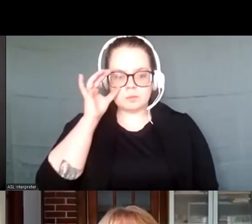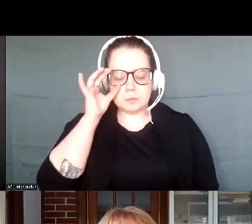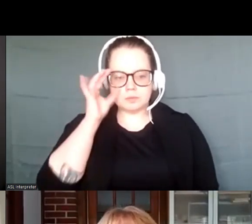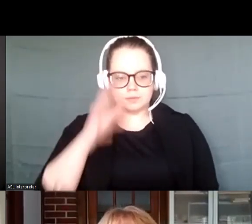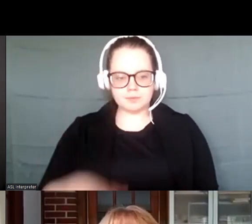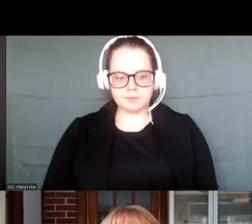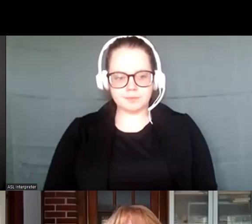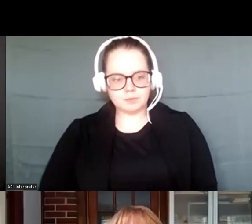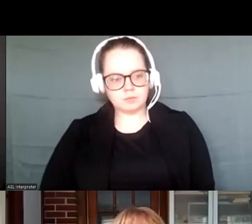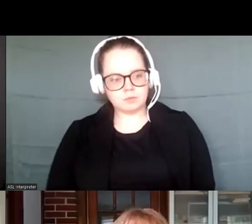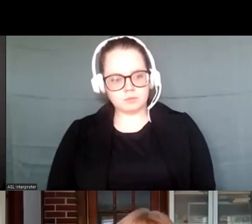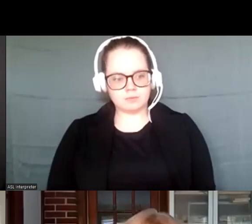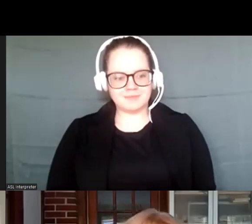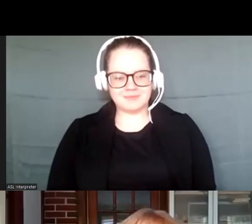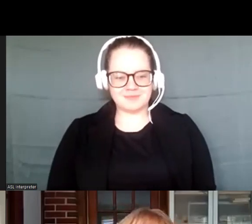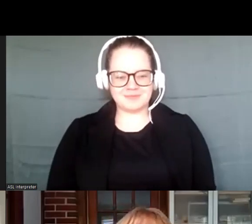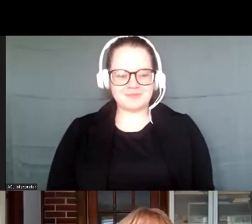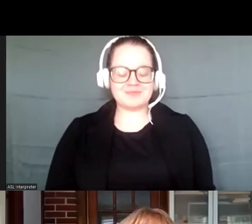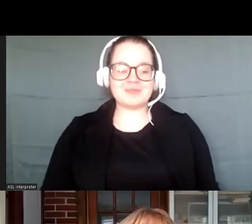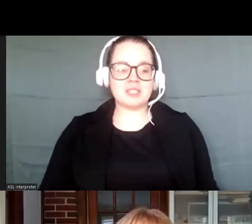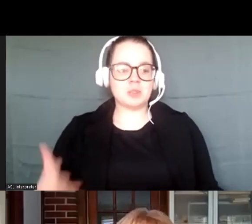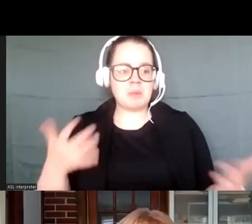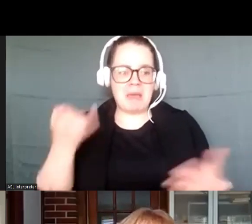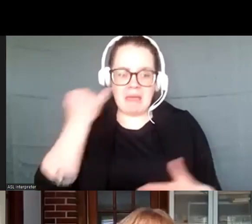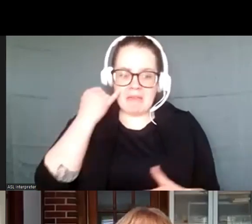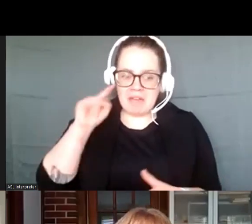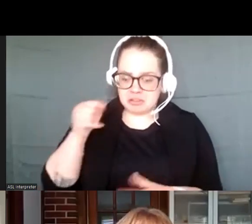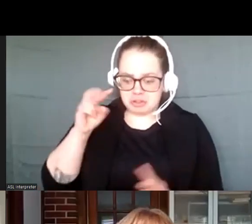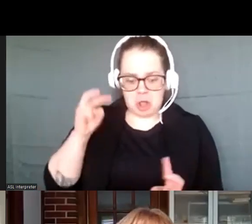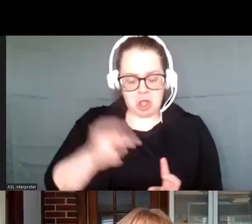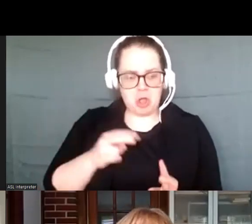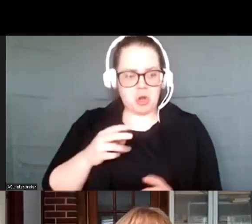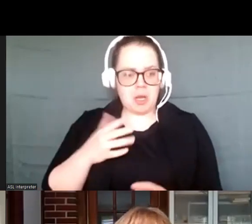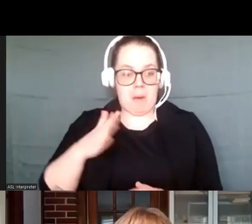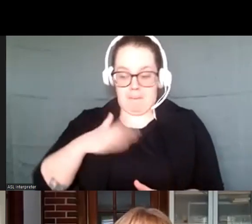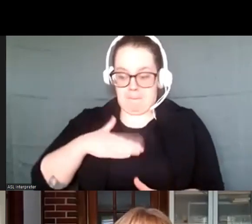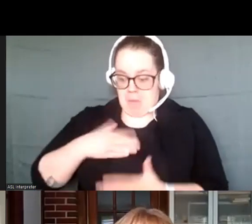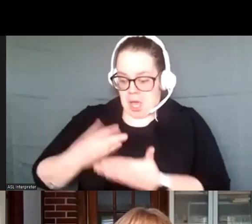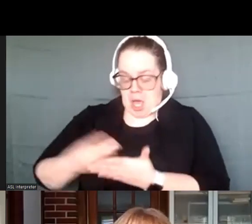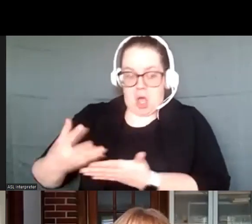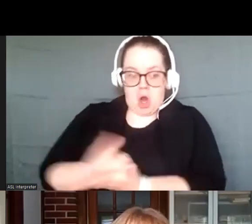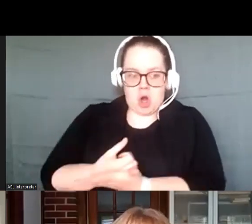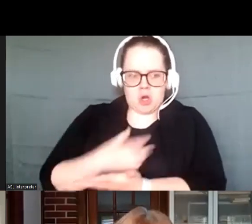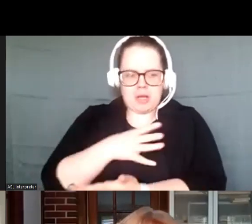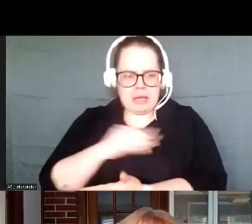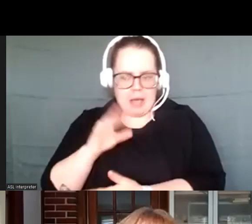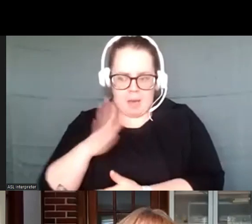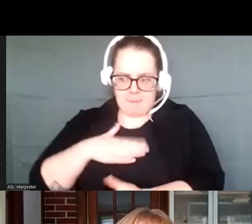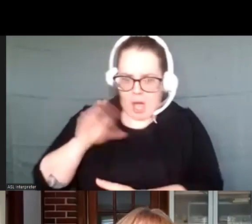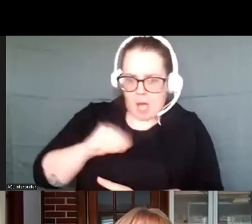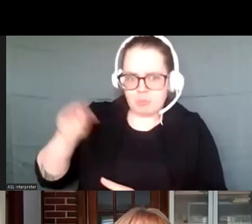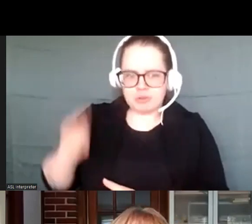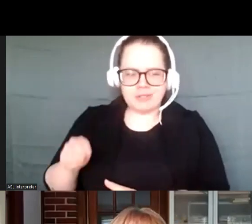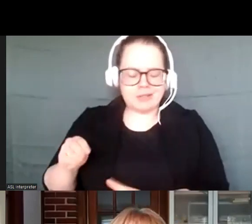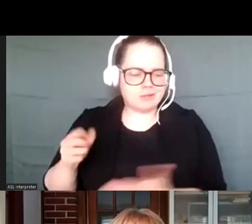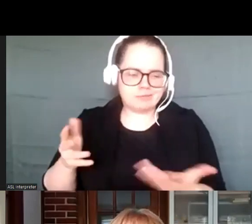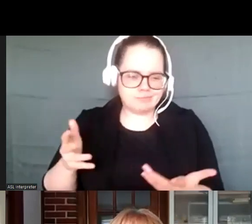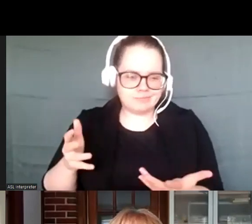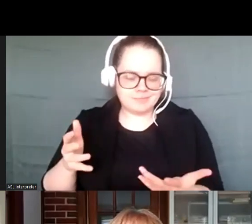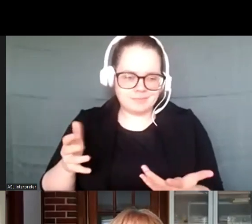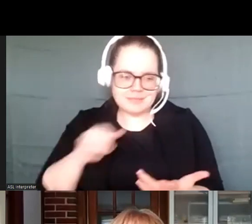percentage is of that, until I can say, here's the path, and we are consensus and we try to make that